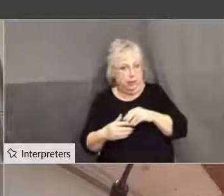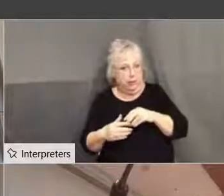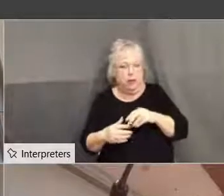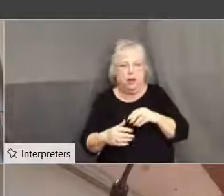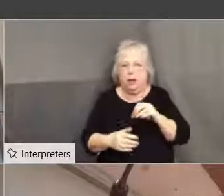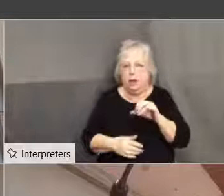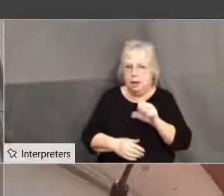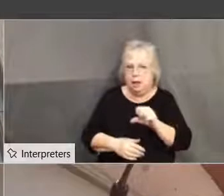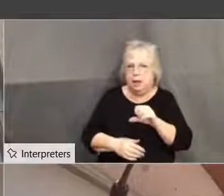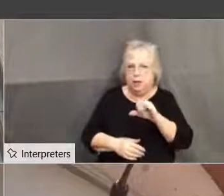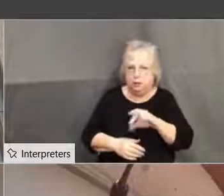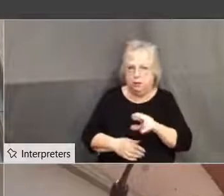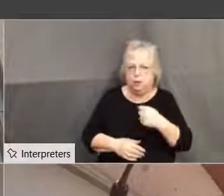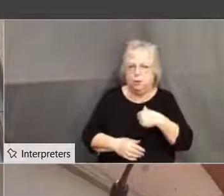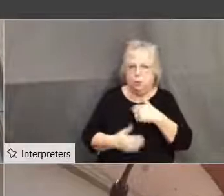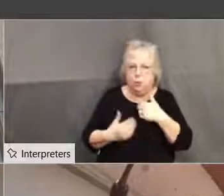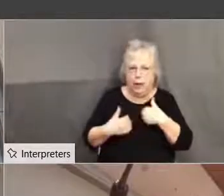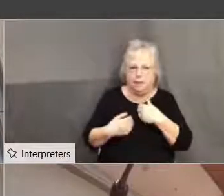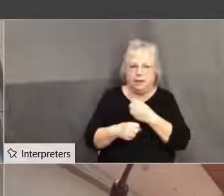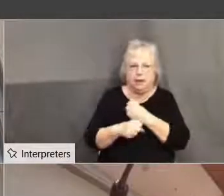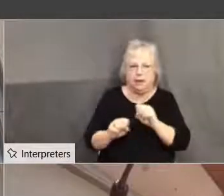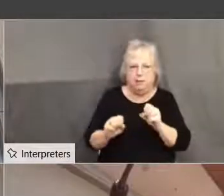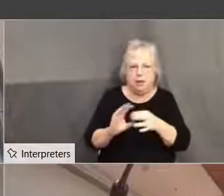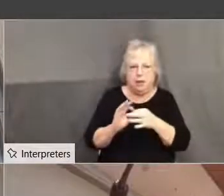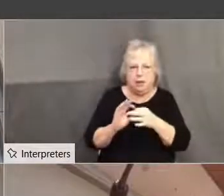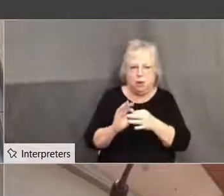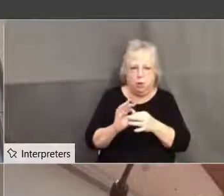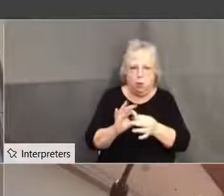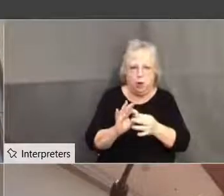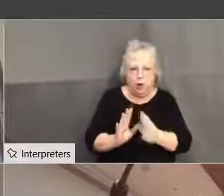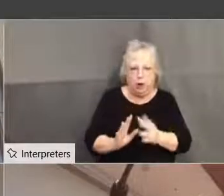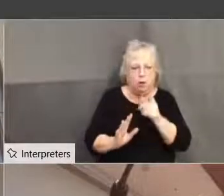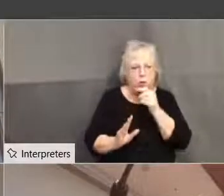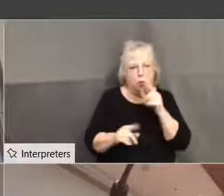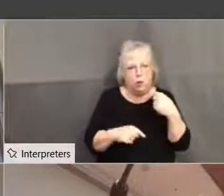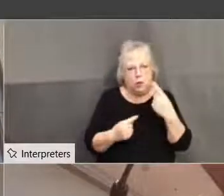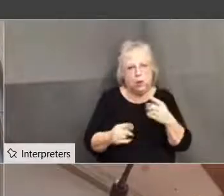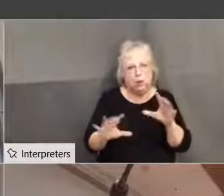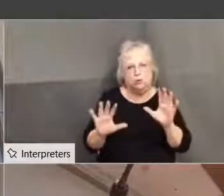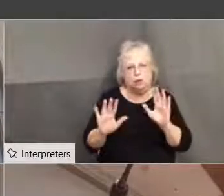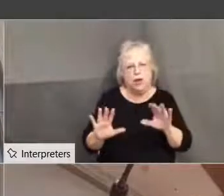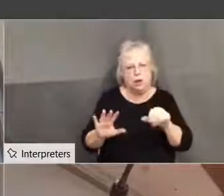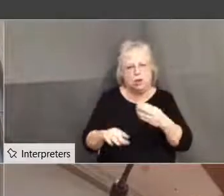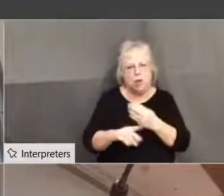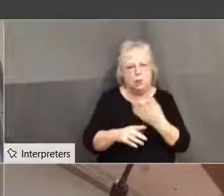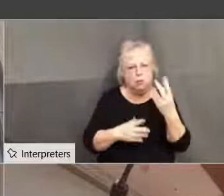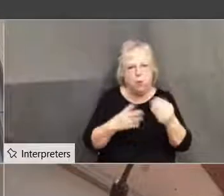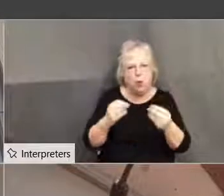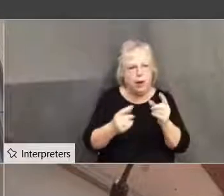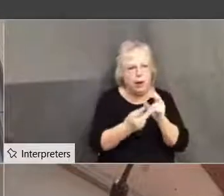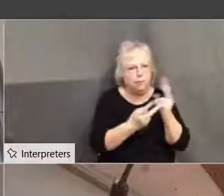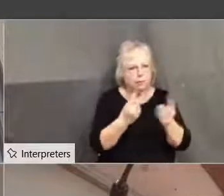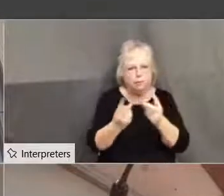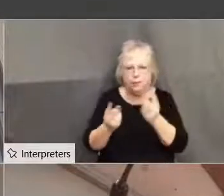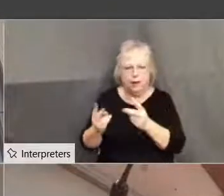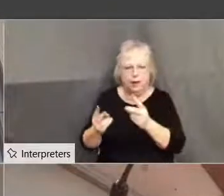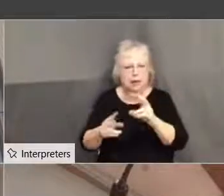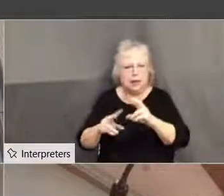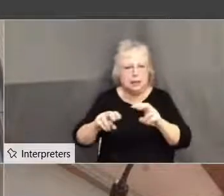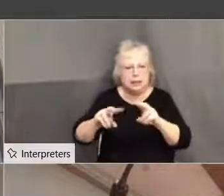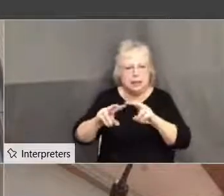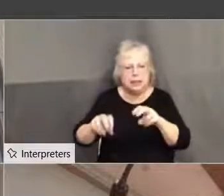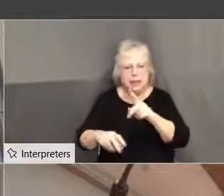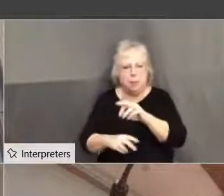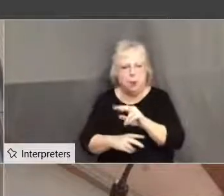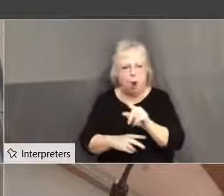We do have a safety coordinator who has done a great job of going out and assessing all of our parks and our playgrounds and our facilities